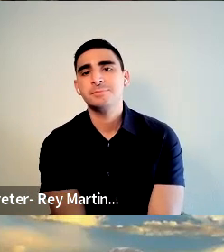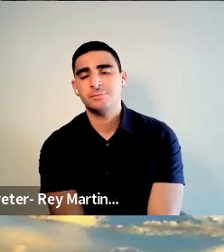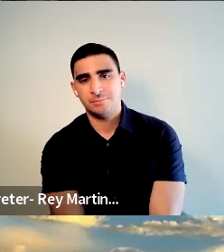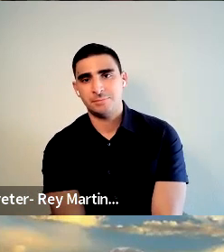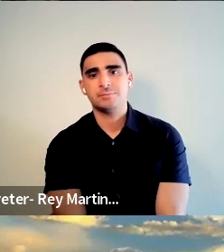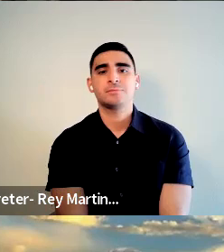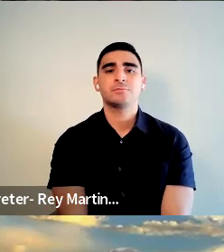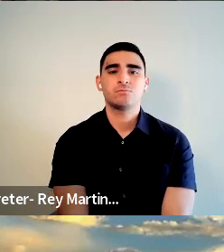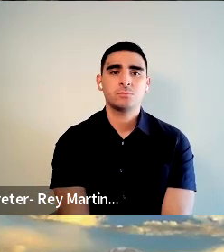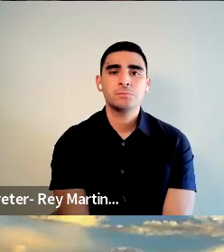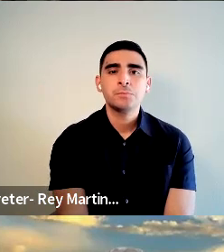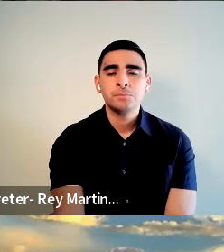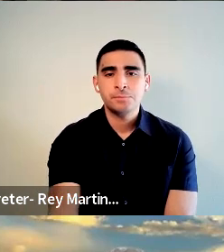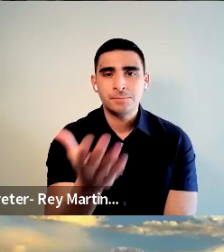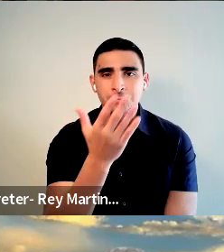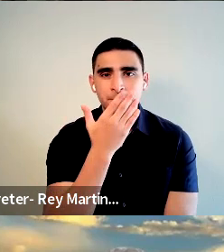Thanks, you guys. I think you